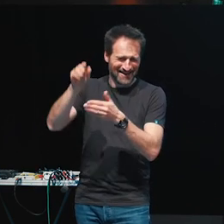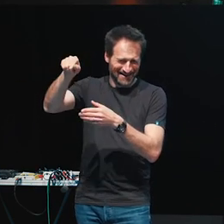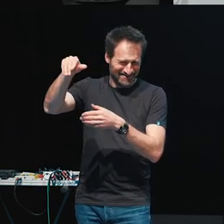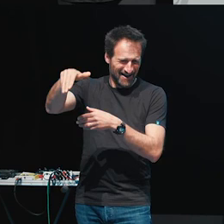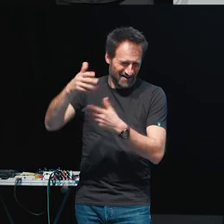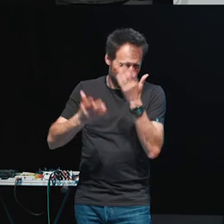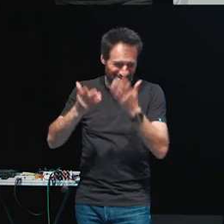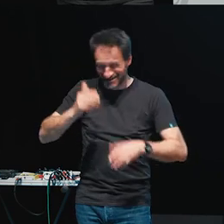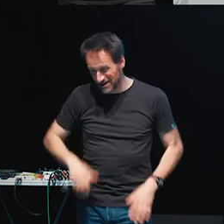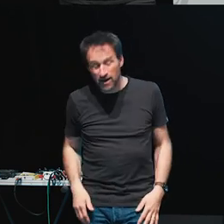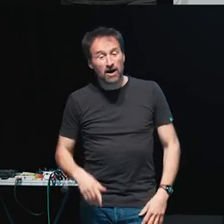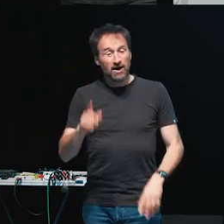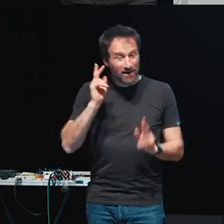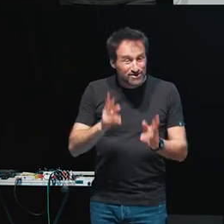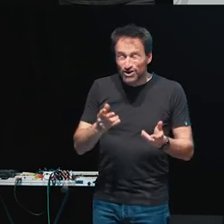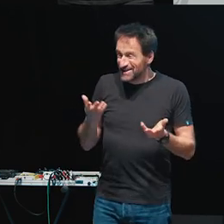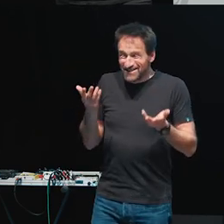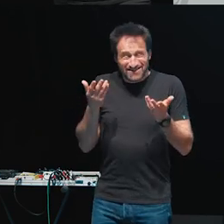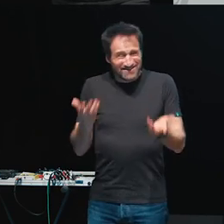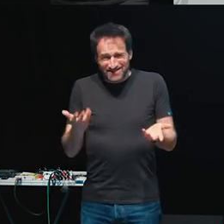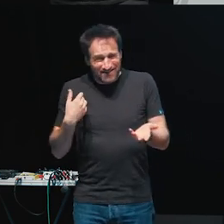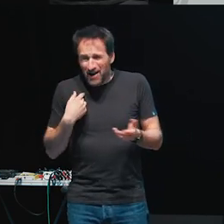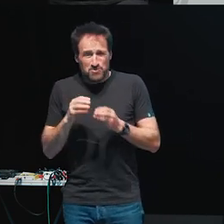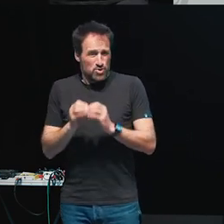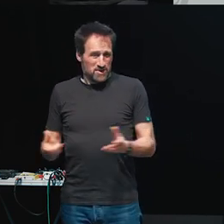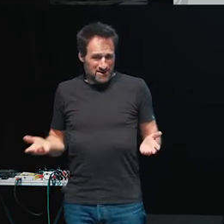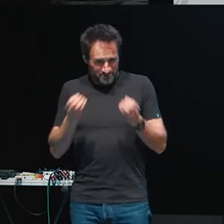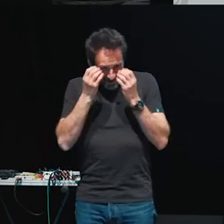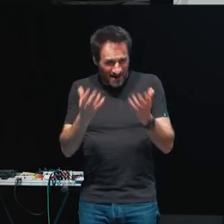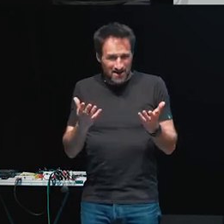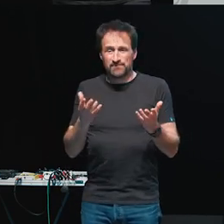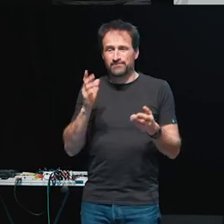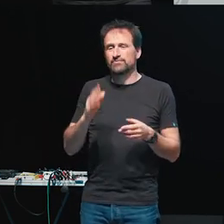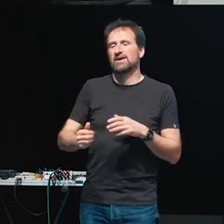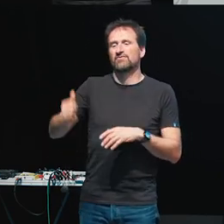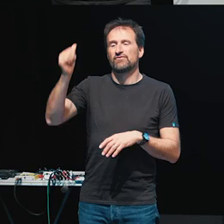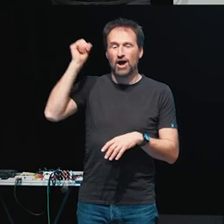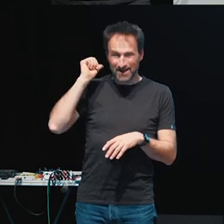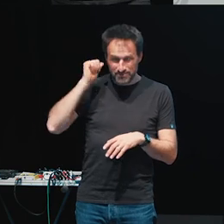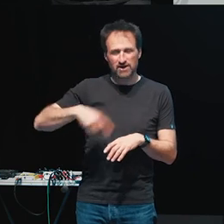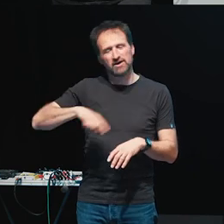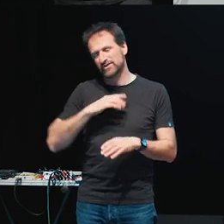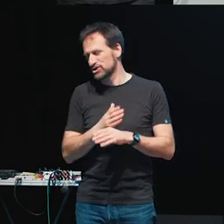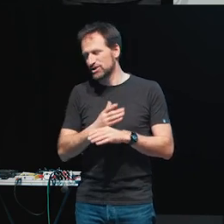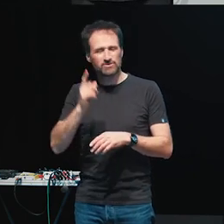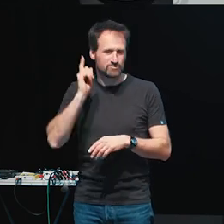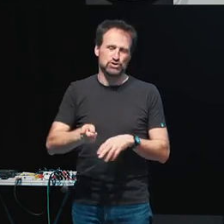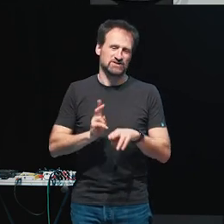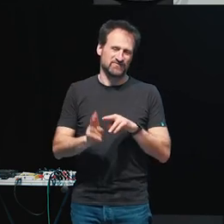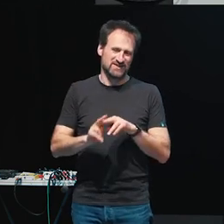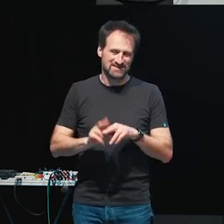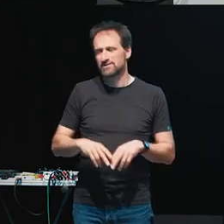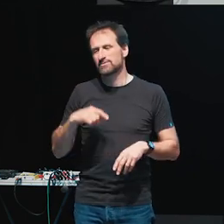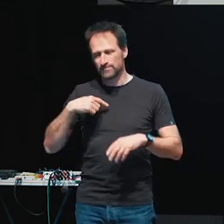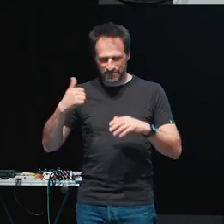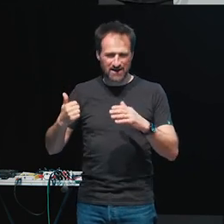So this was a problem, of course, and we a year ago, we decided to fix it. So we introduced even